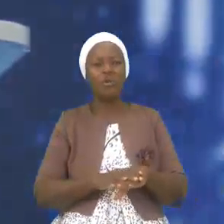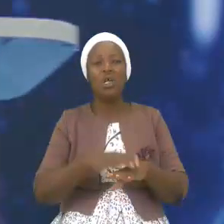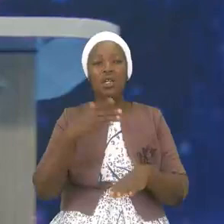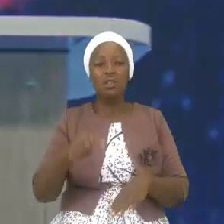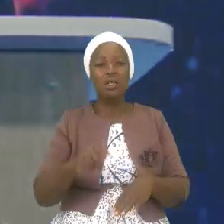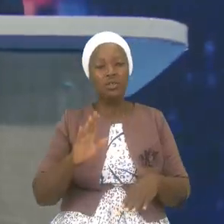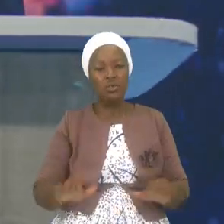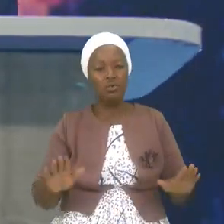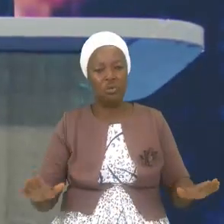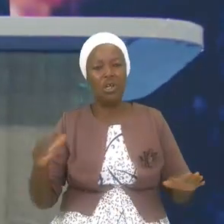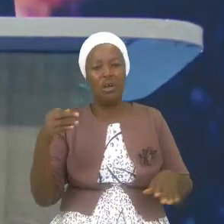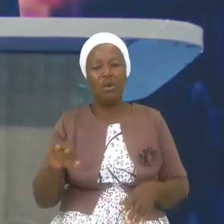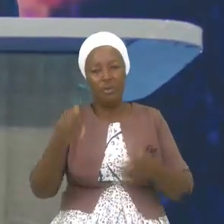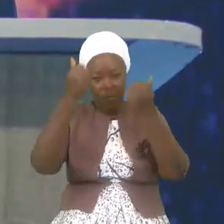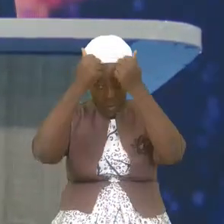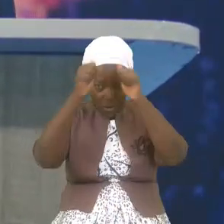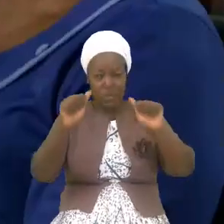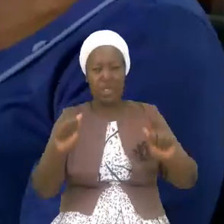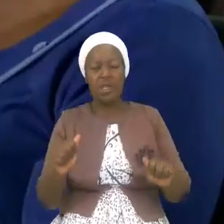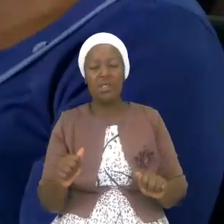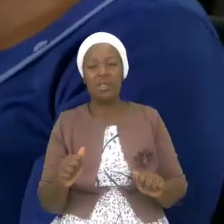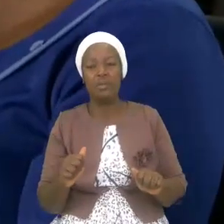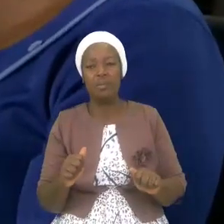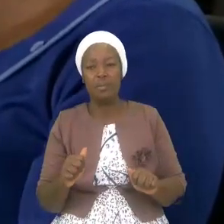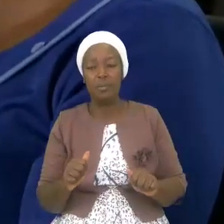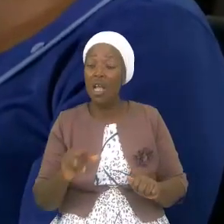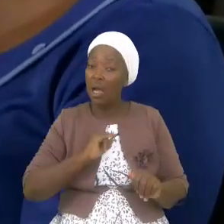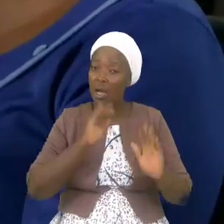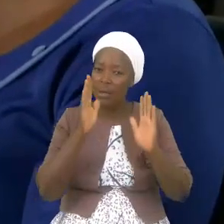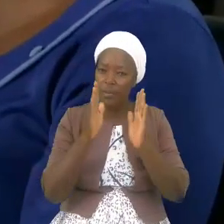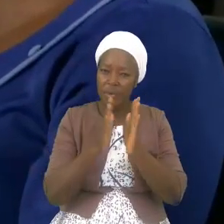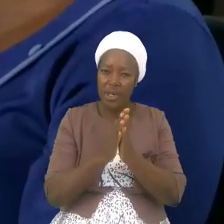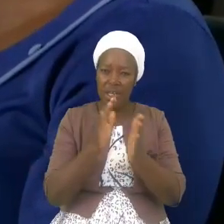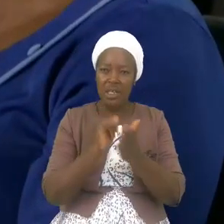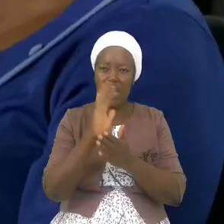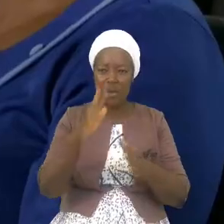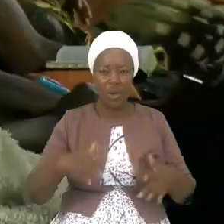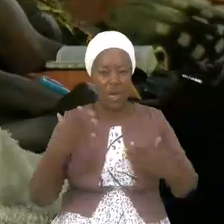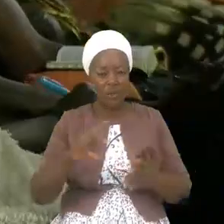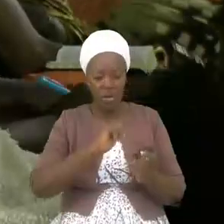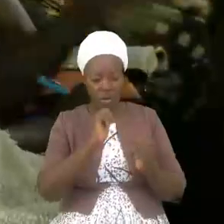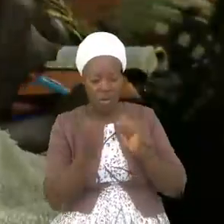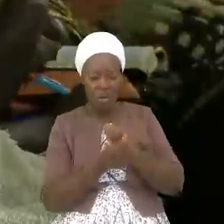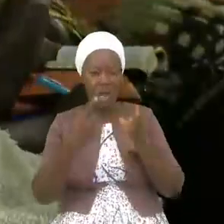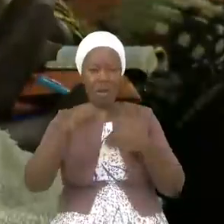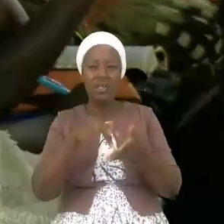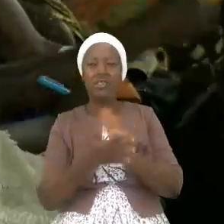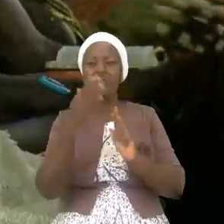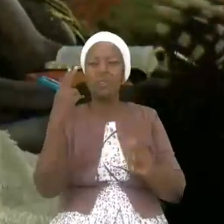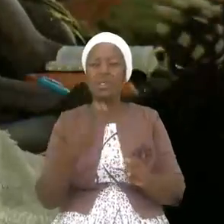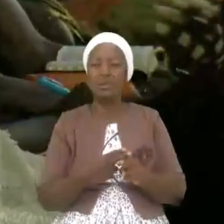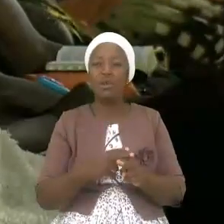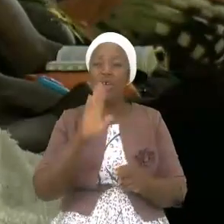I pray that your life will turn around. I said your life will turn around.